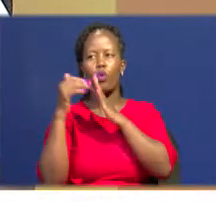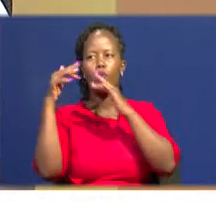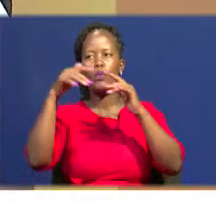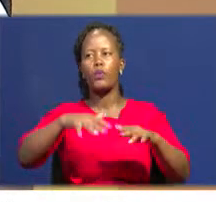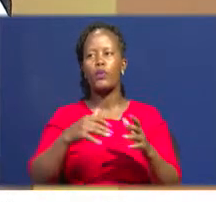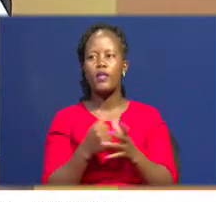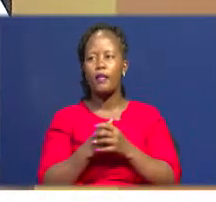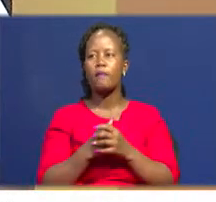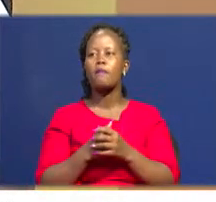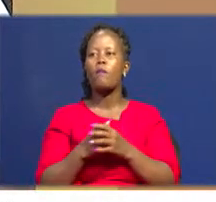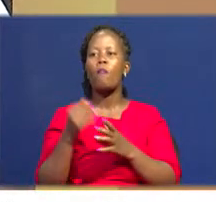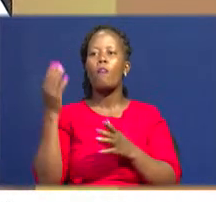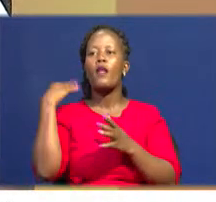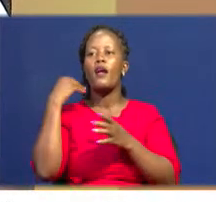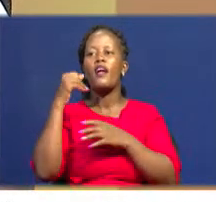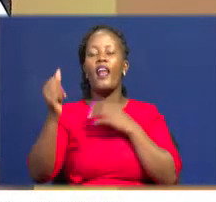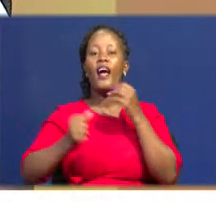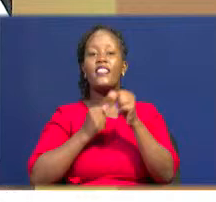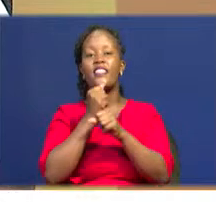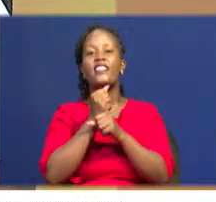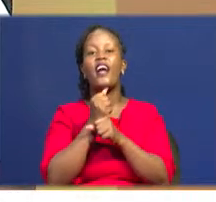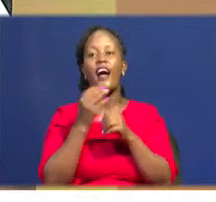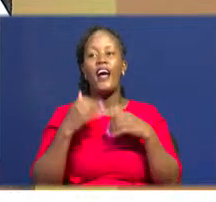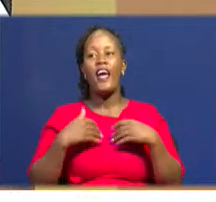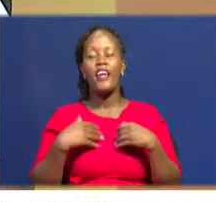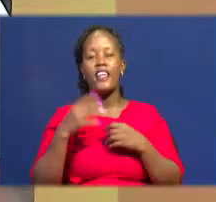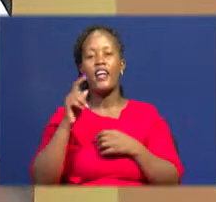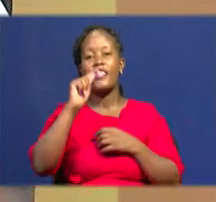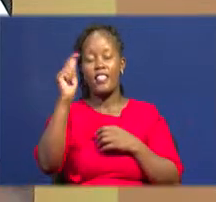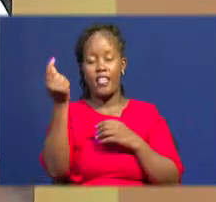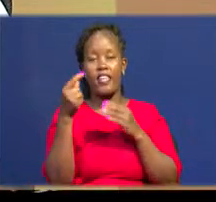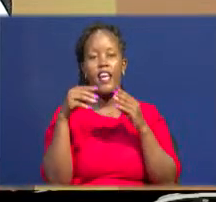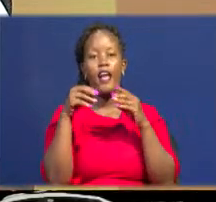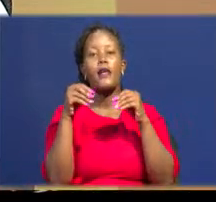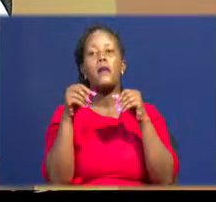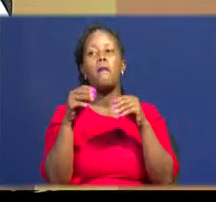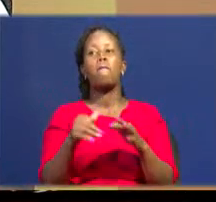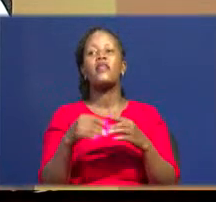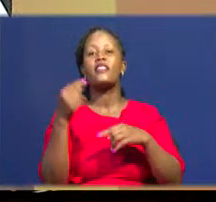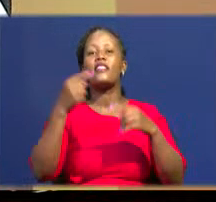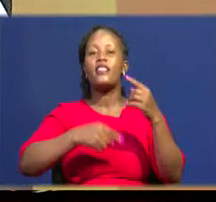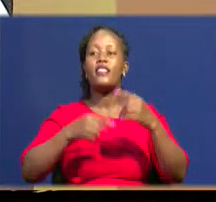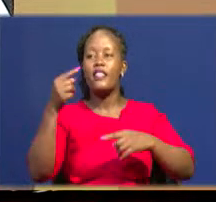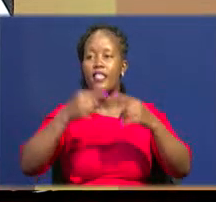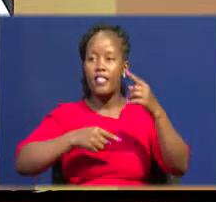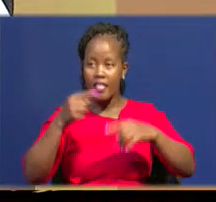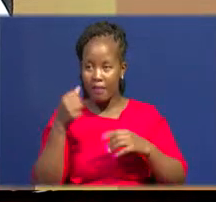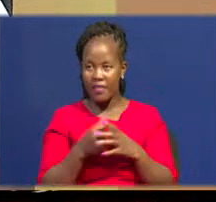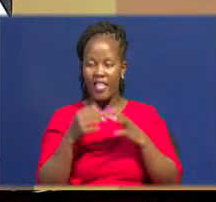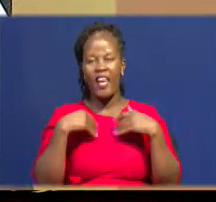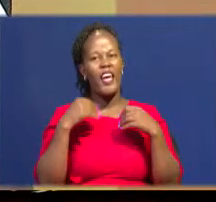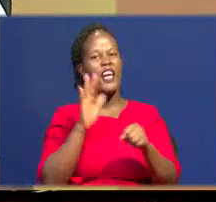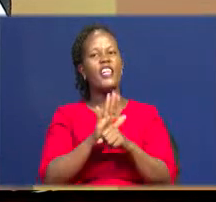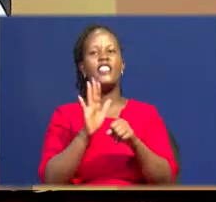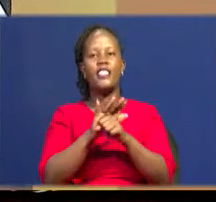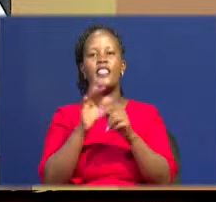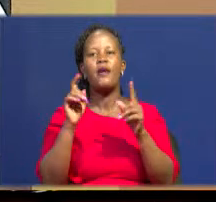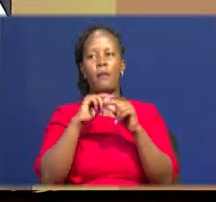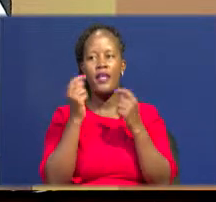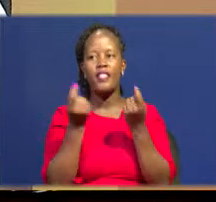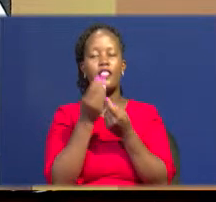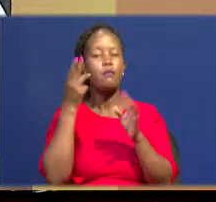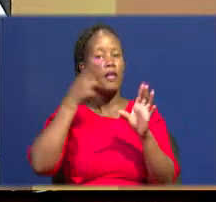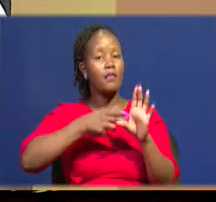had the first edition of the Kenya Beach Games. We had close to 10 sports participate, and it was quite overwhelming even for the